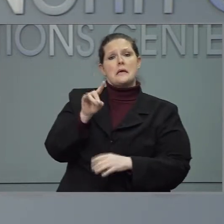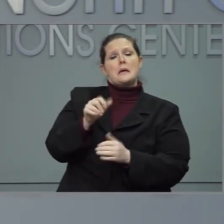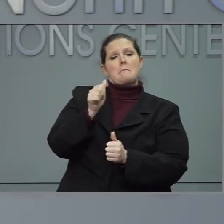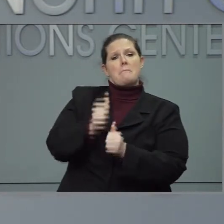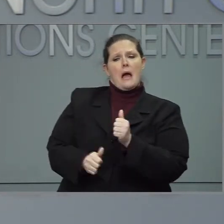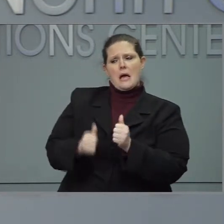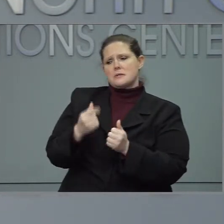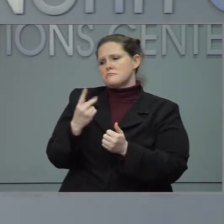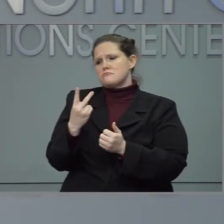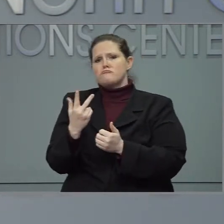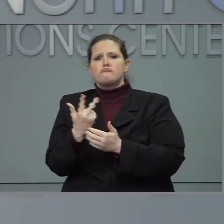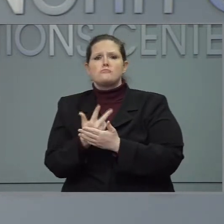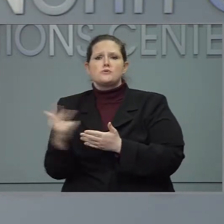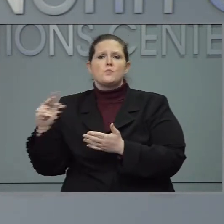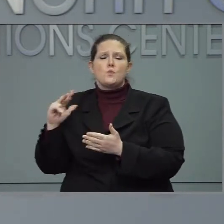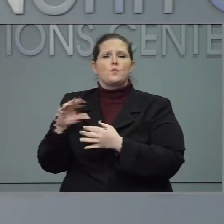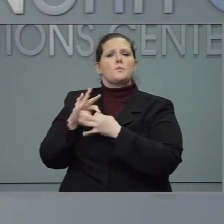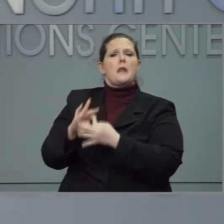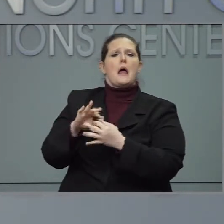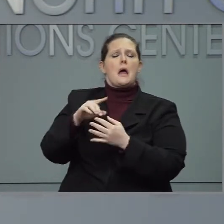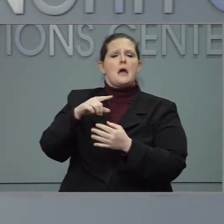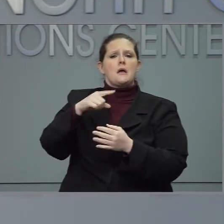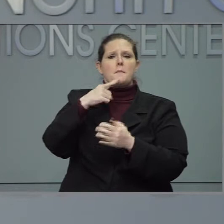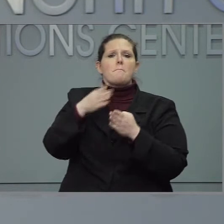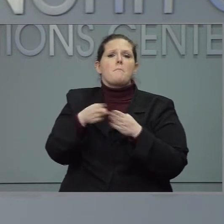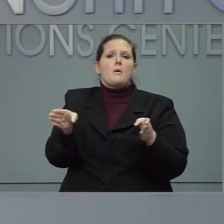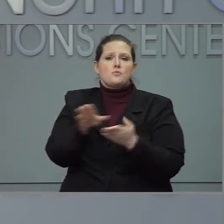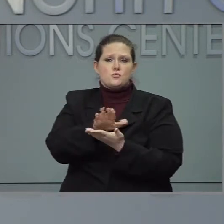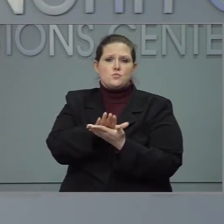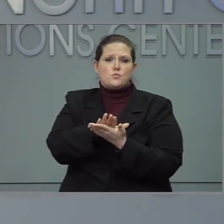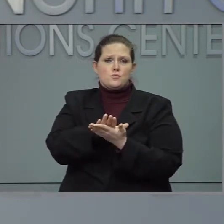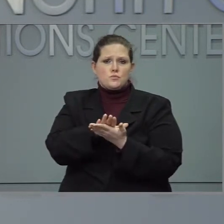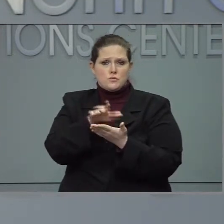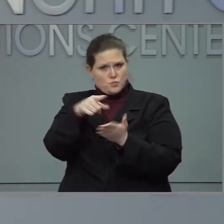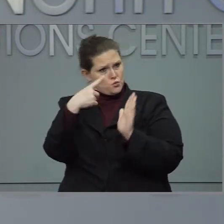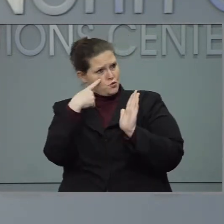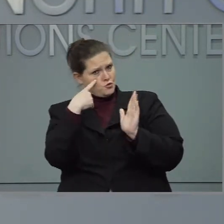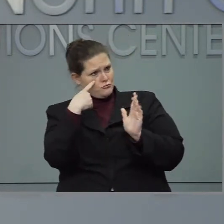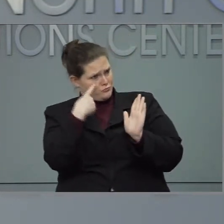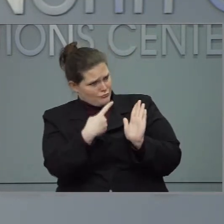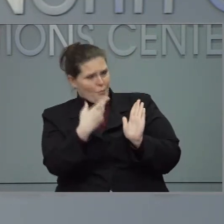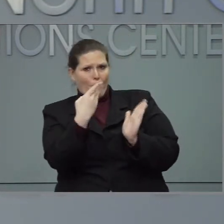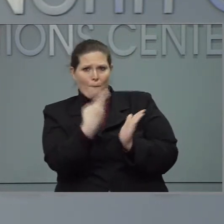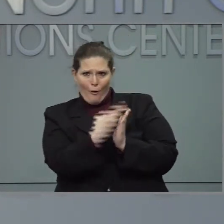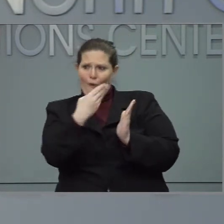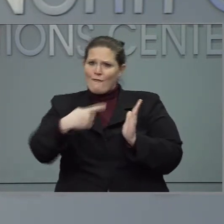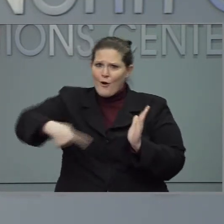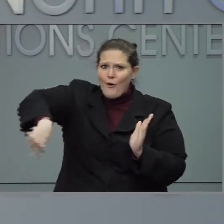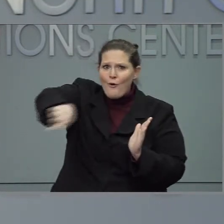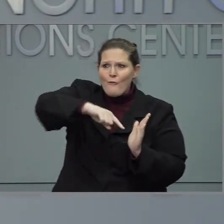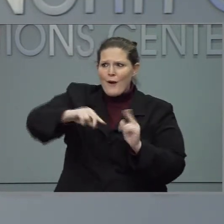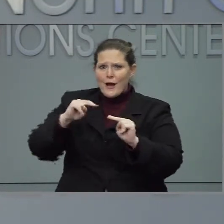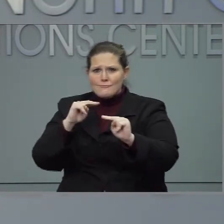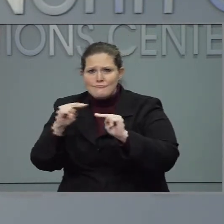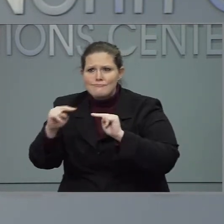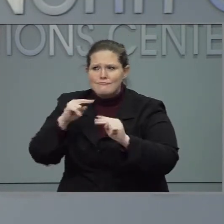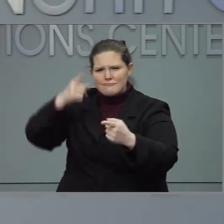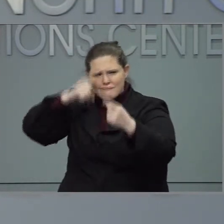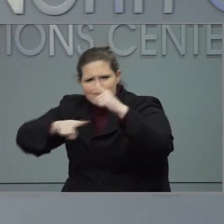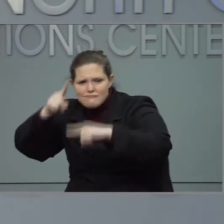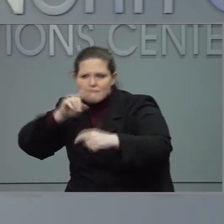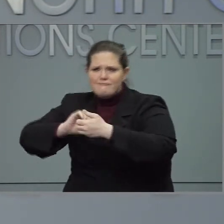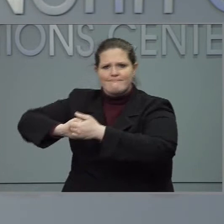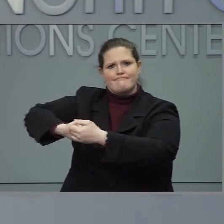weeks ago on how we can work together. That was a template of me